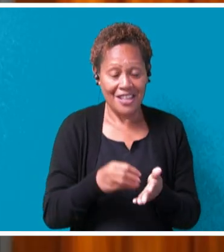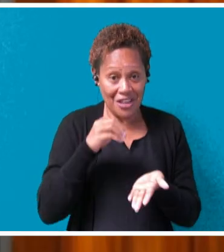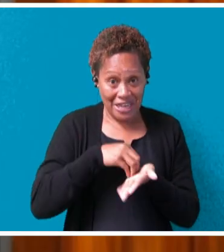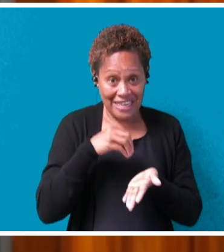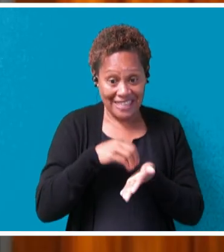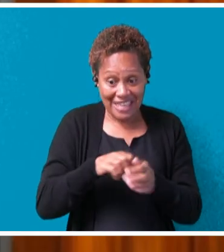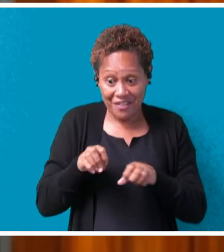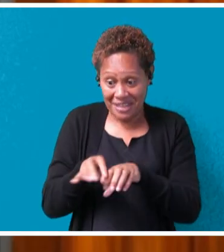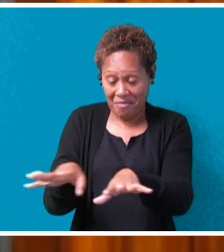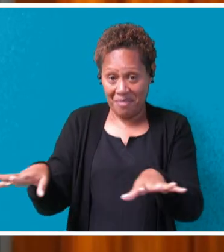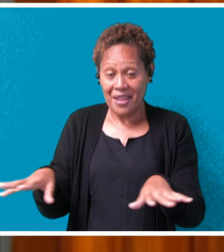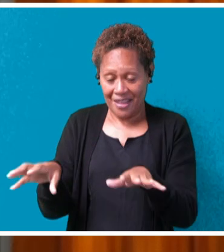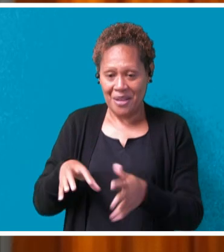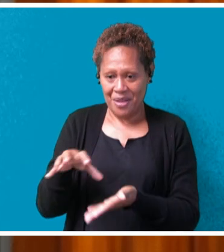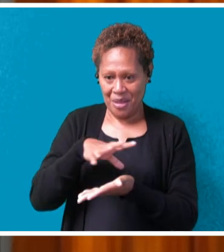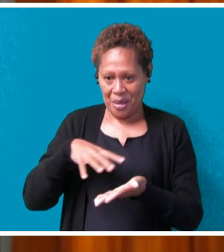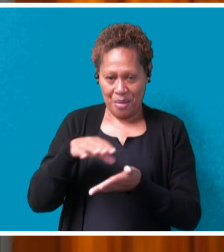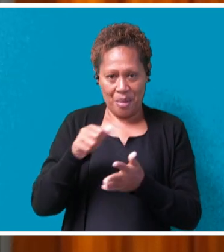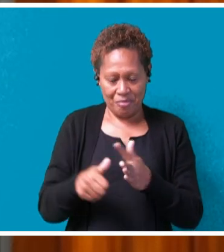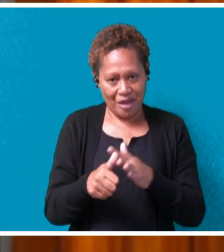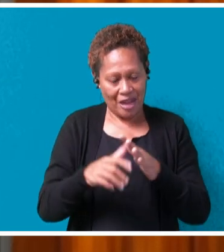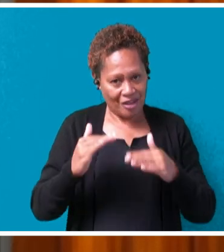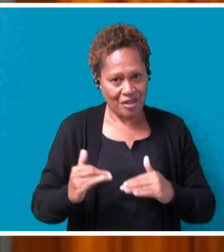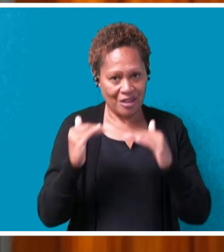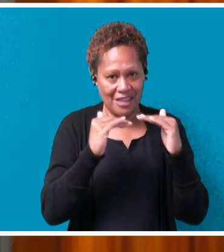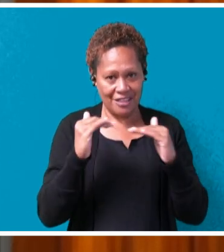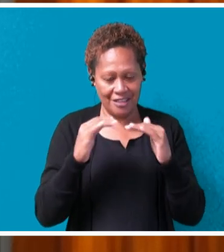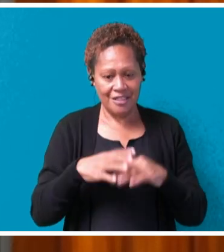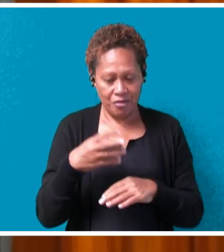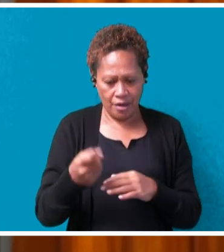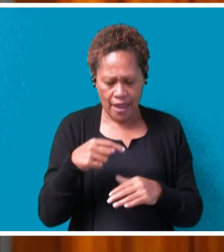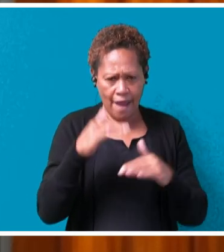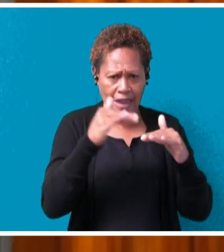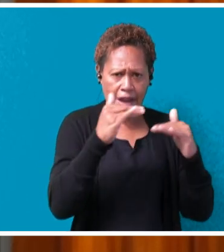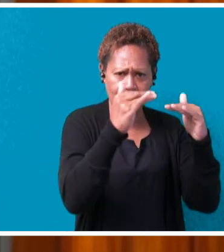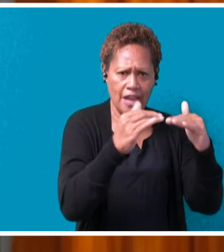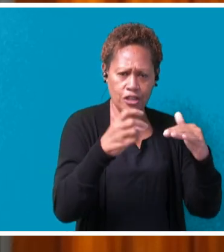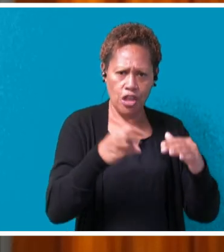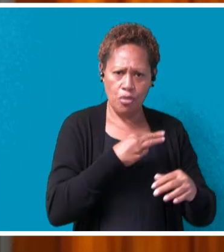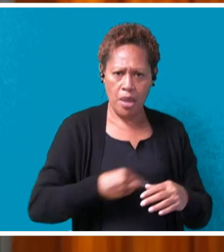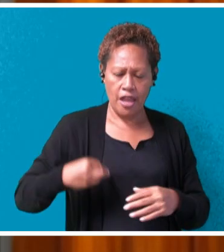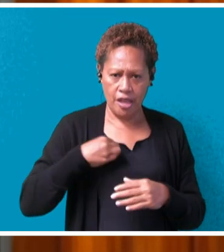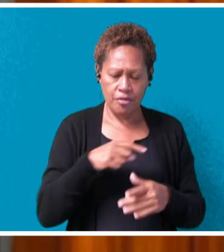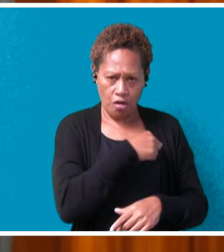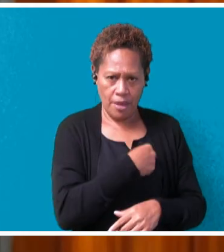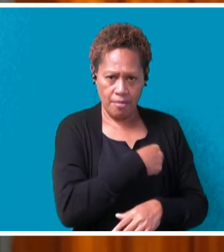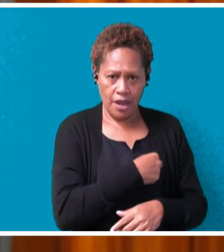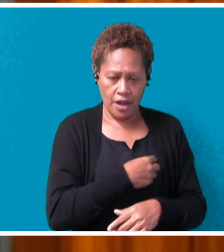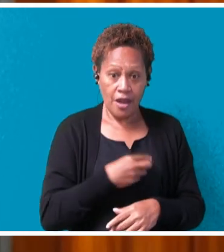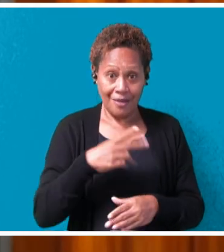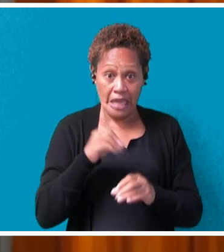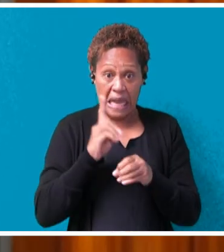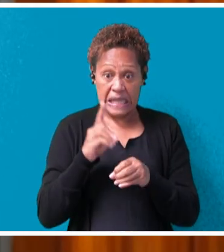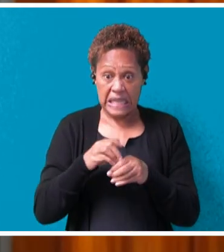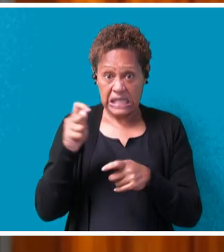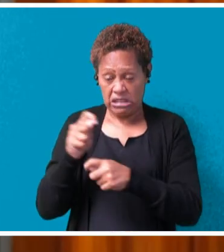strengthen public access to justice. These advancements reflect the Ministry's broader commitment to digital